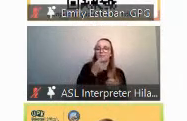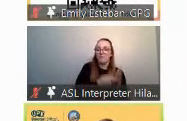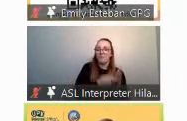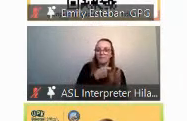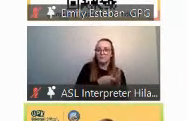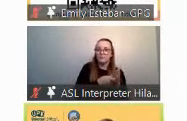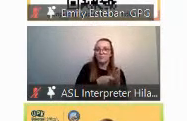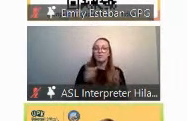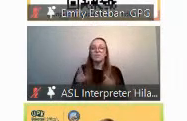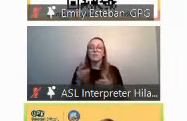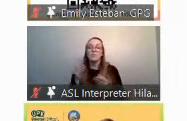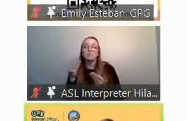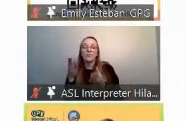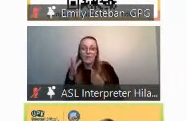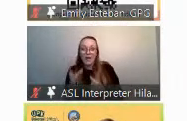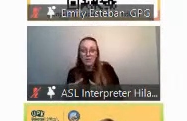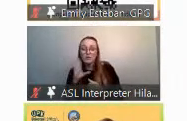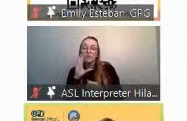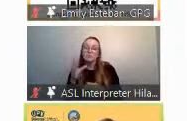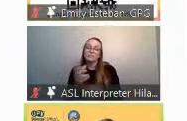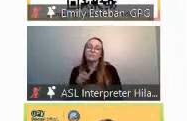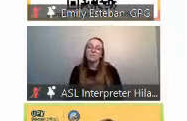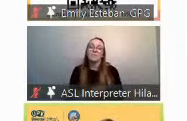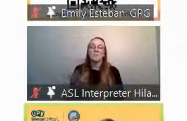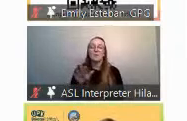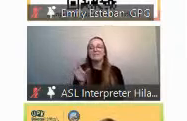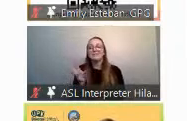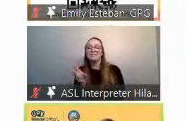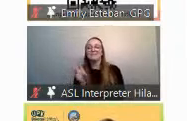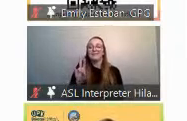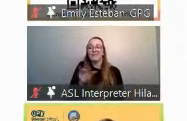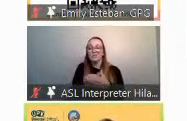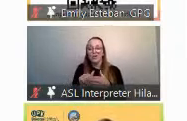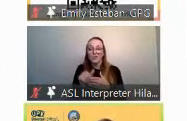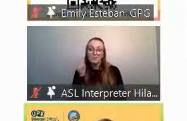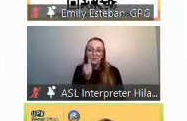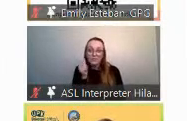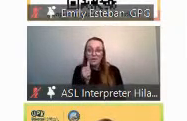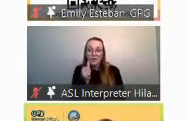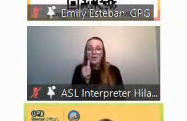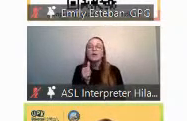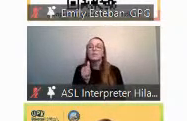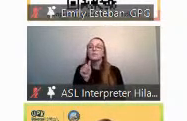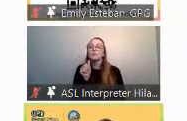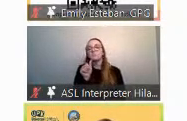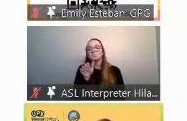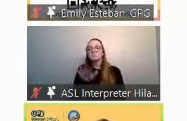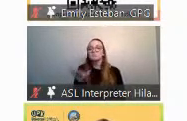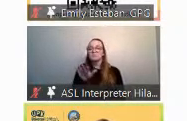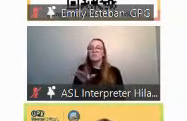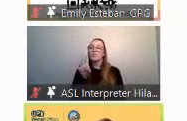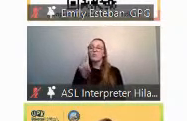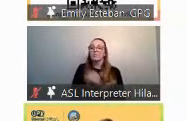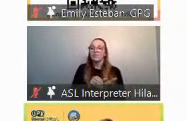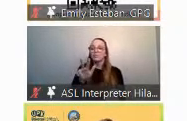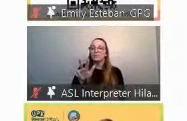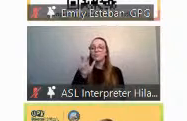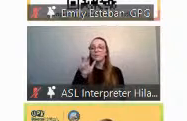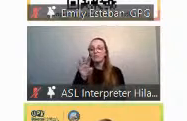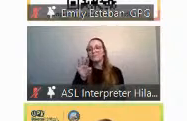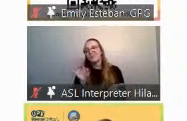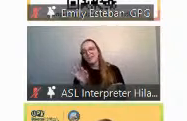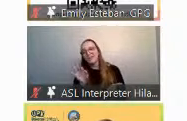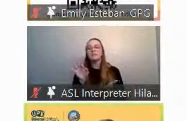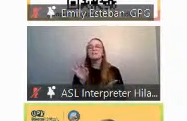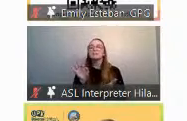provider would receive about $67 per day, or about $13.49 a month, assuming